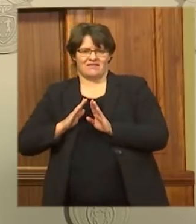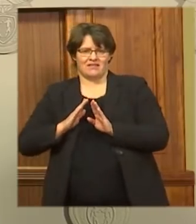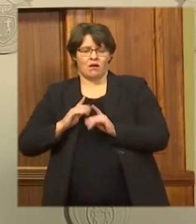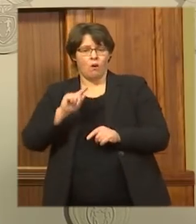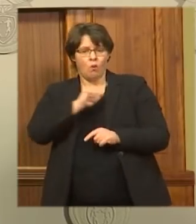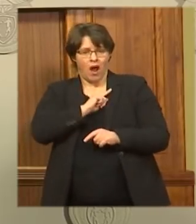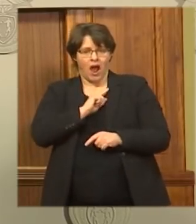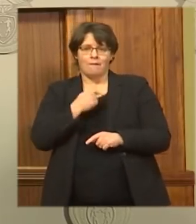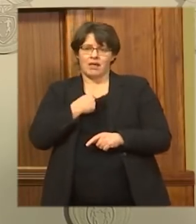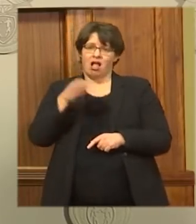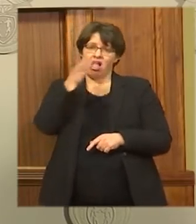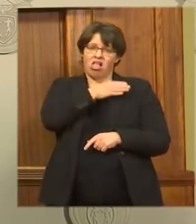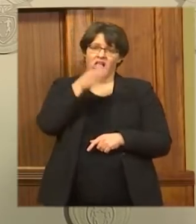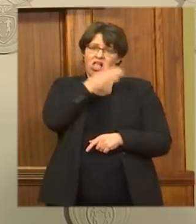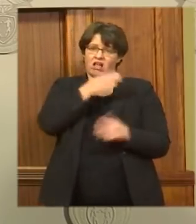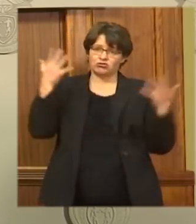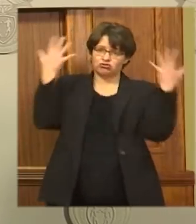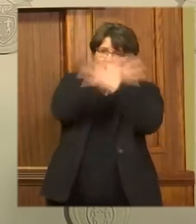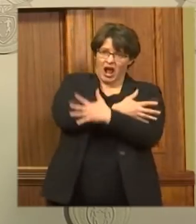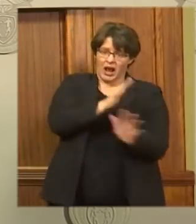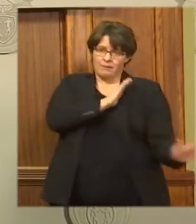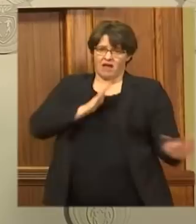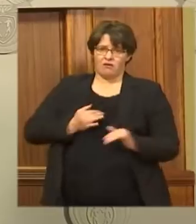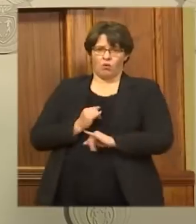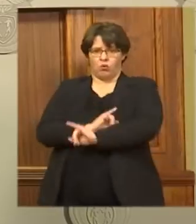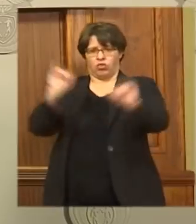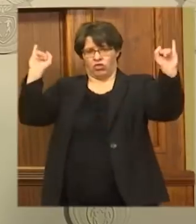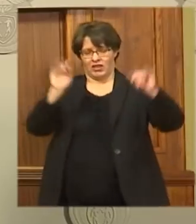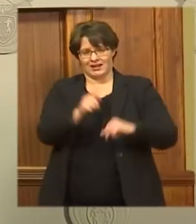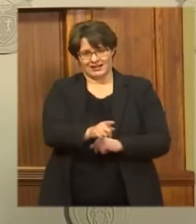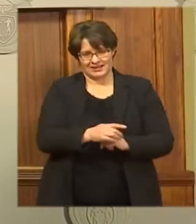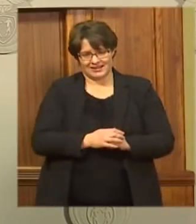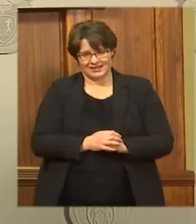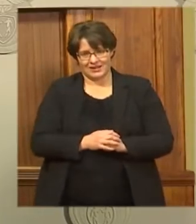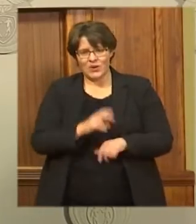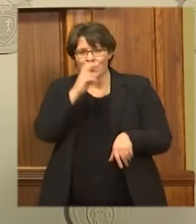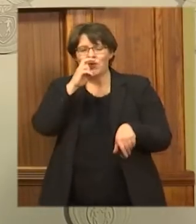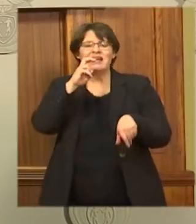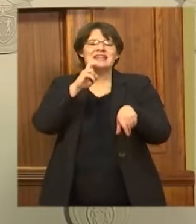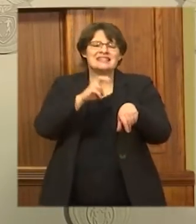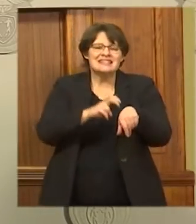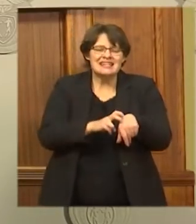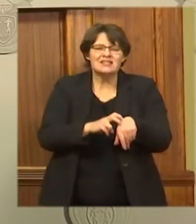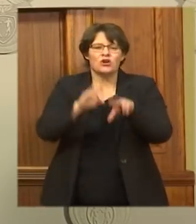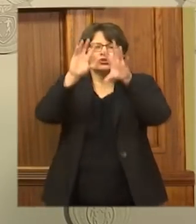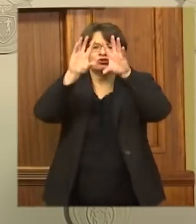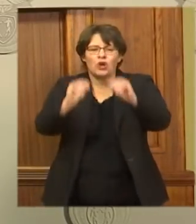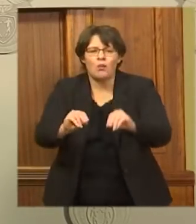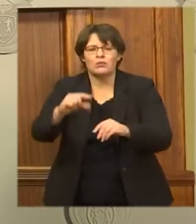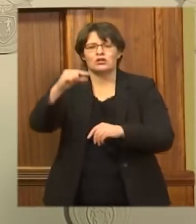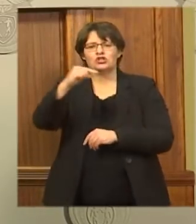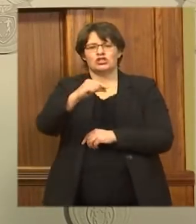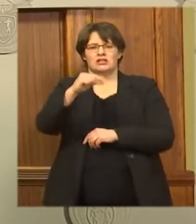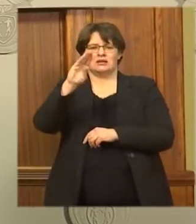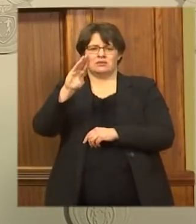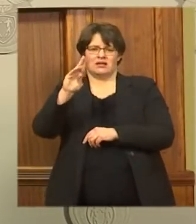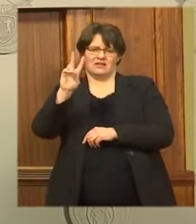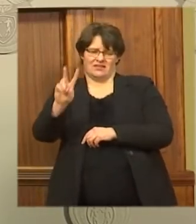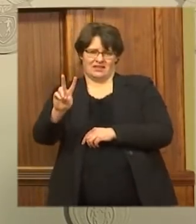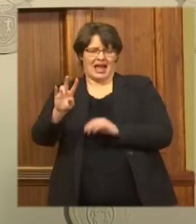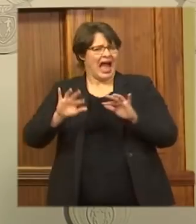alcohol. Ultimately, the success of our fight to end gender-based violence will require